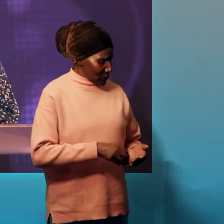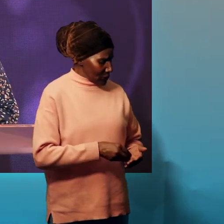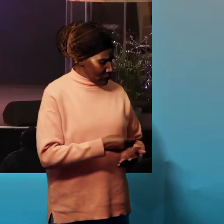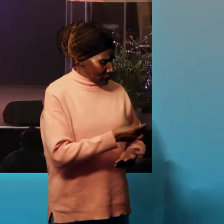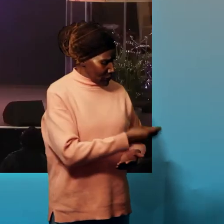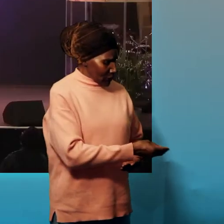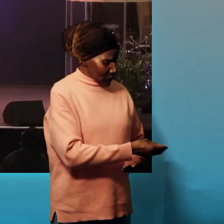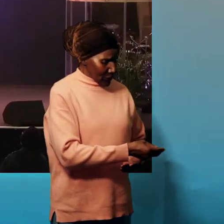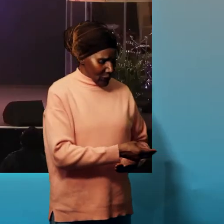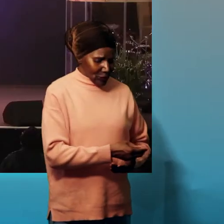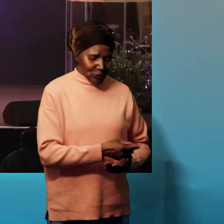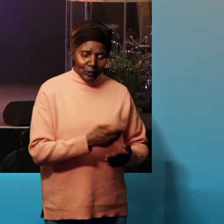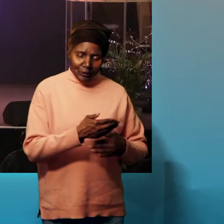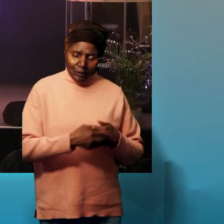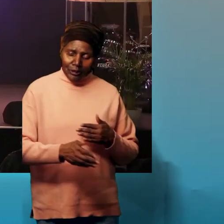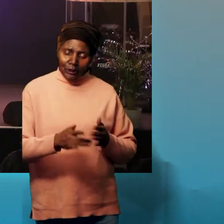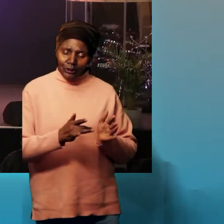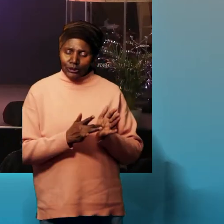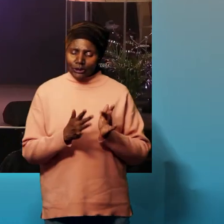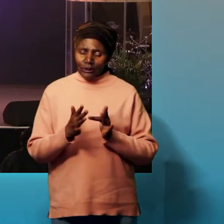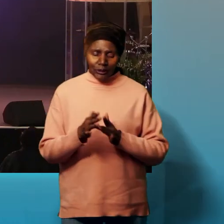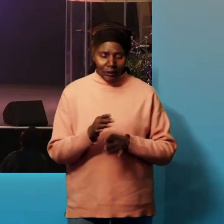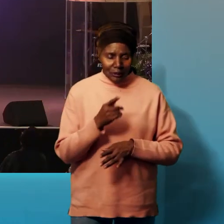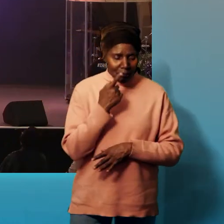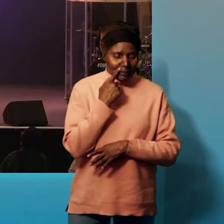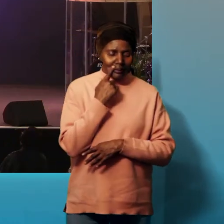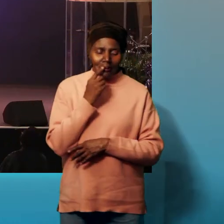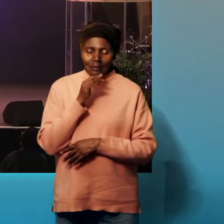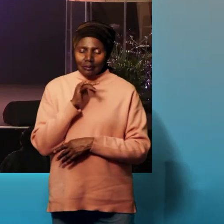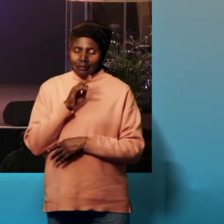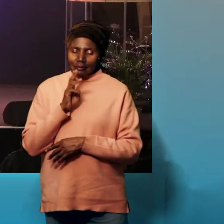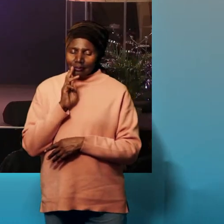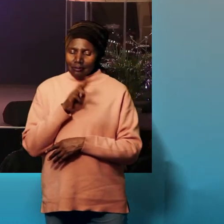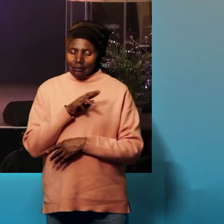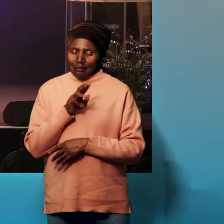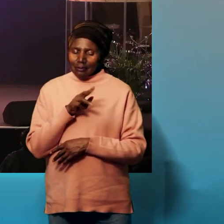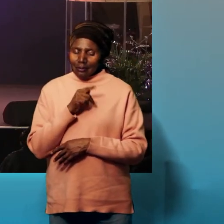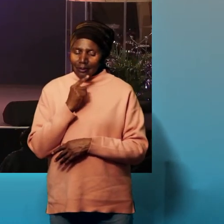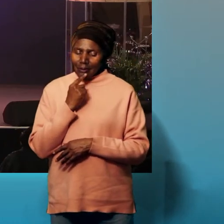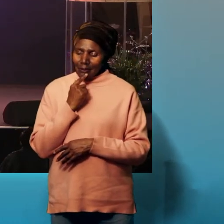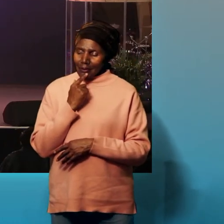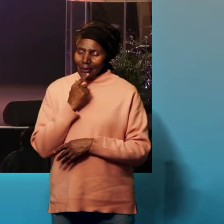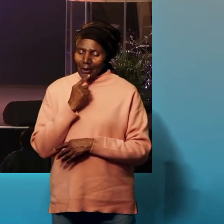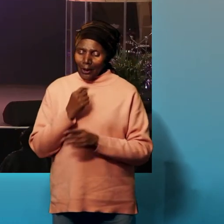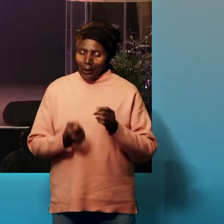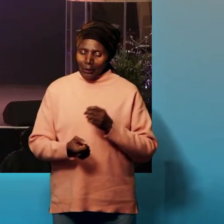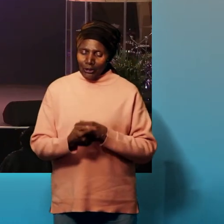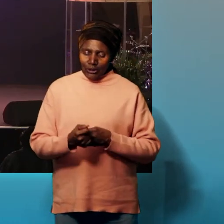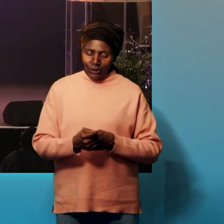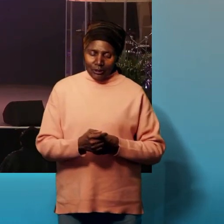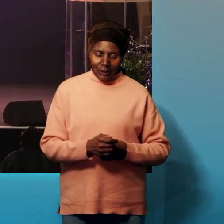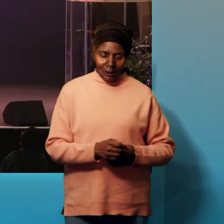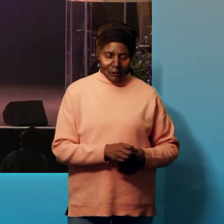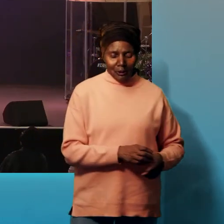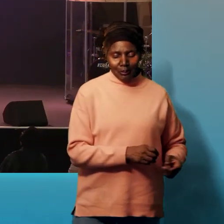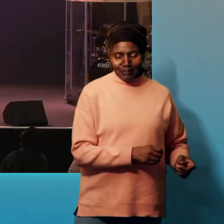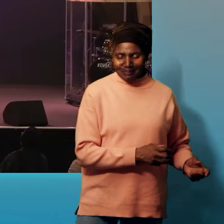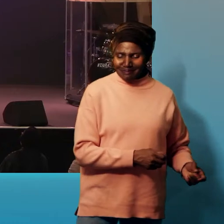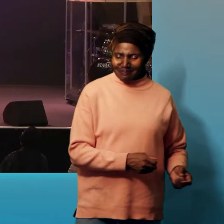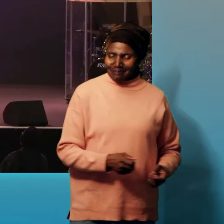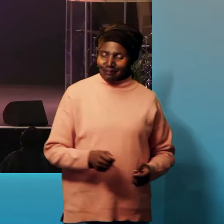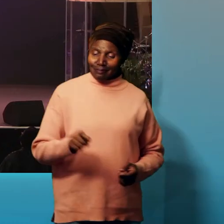then on, Judas watched for an opportunity to hand him over to the Lord.